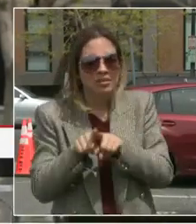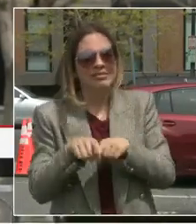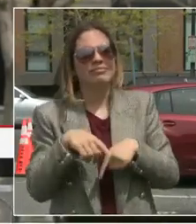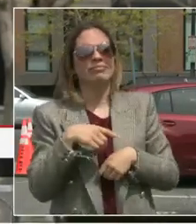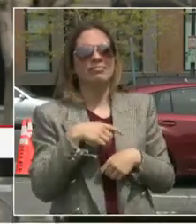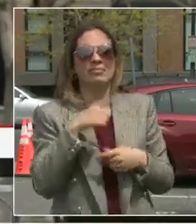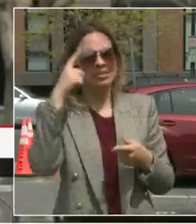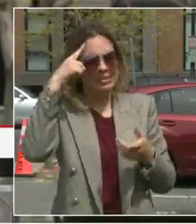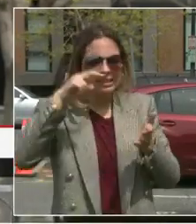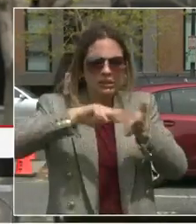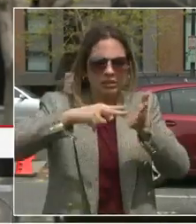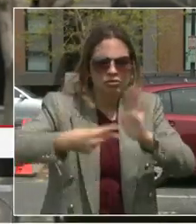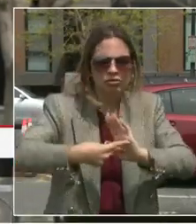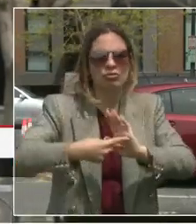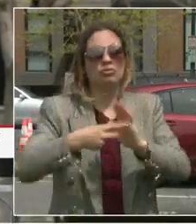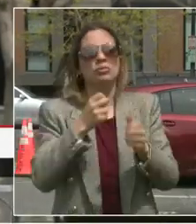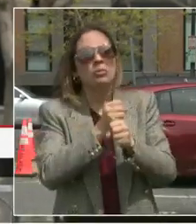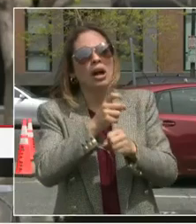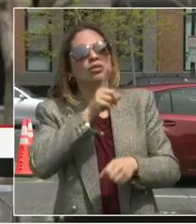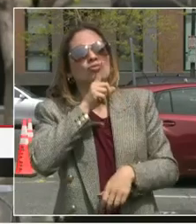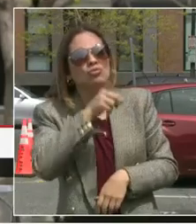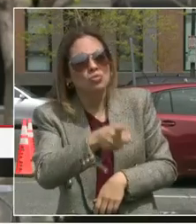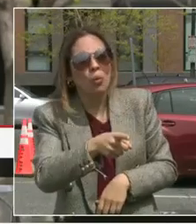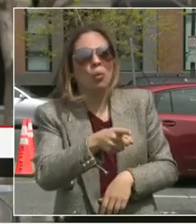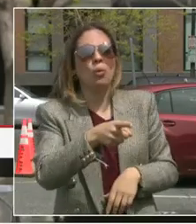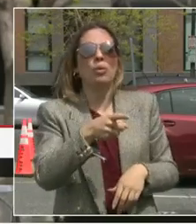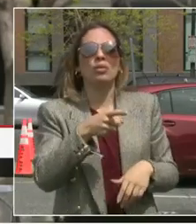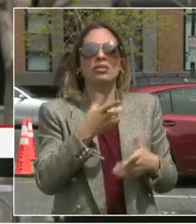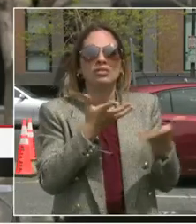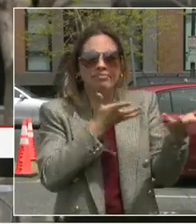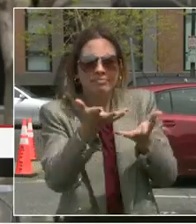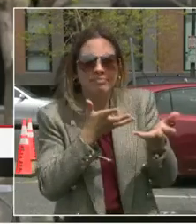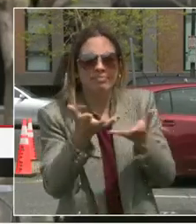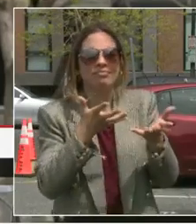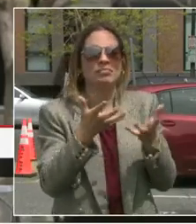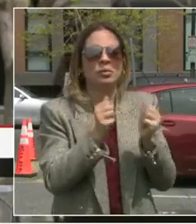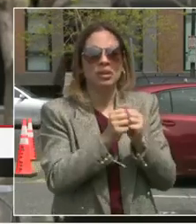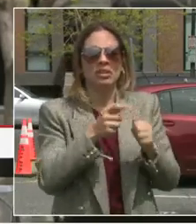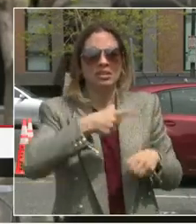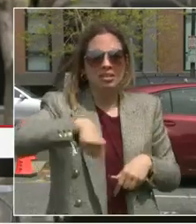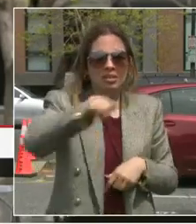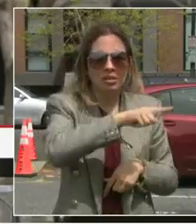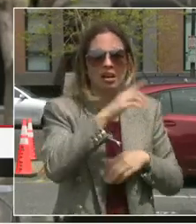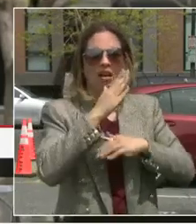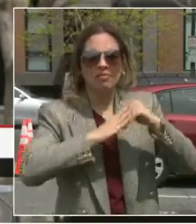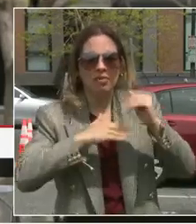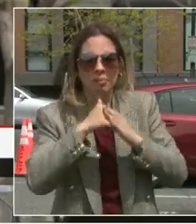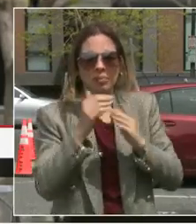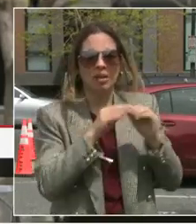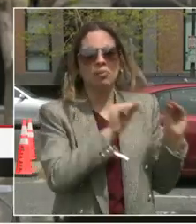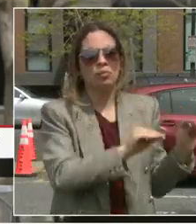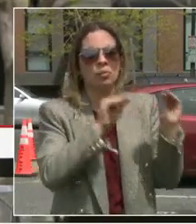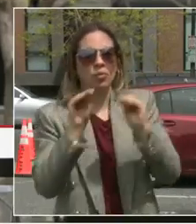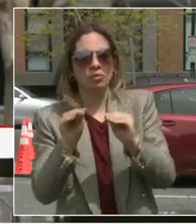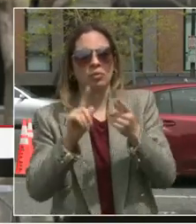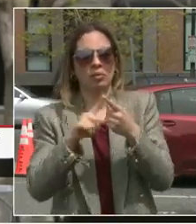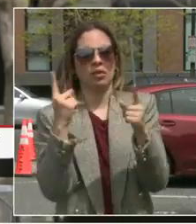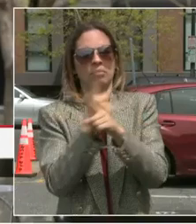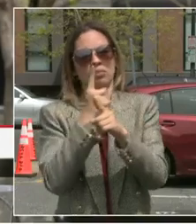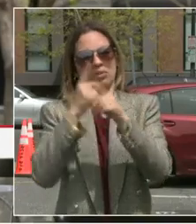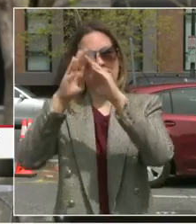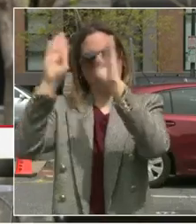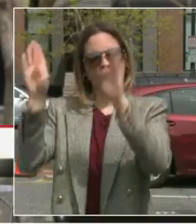to people, taking a lot of time to get them comfortable with a move into appropriate housing.